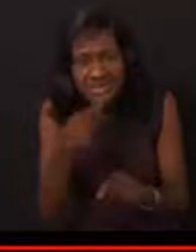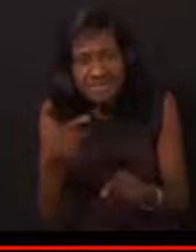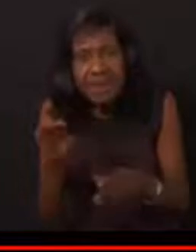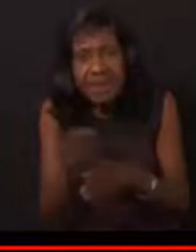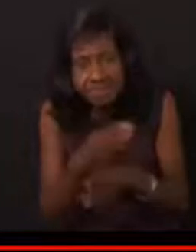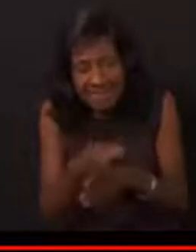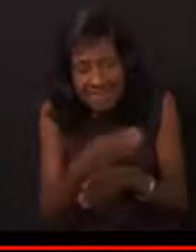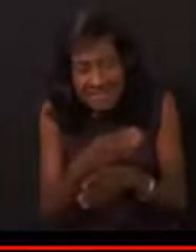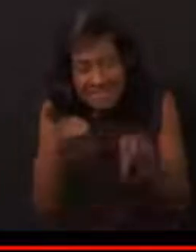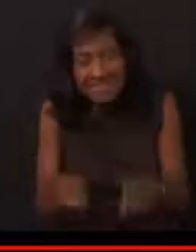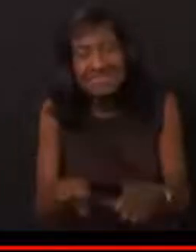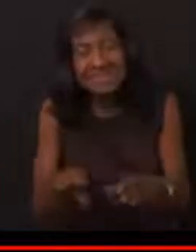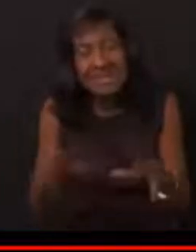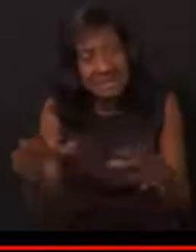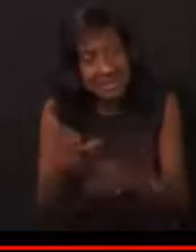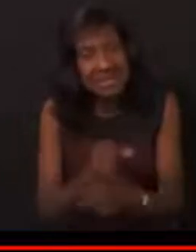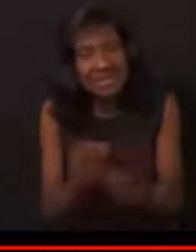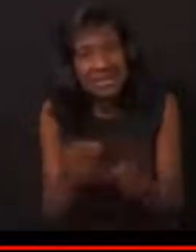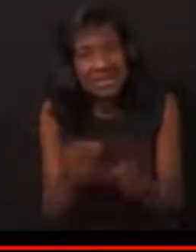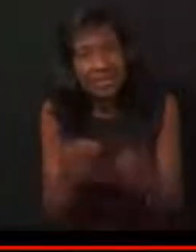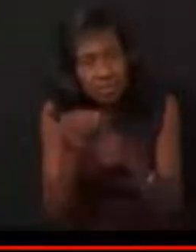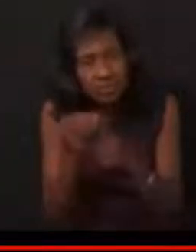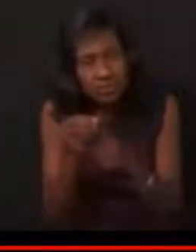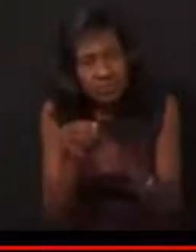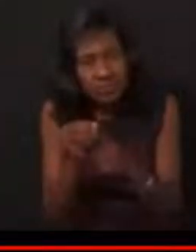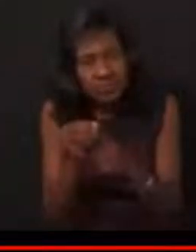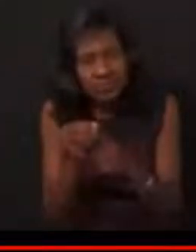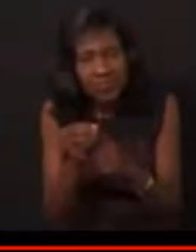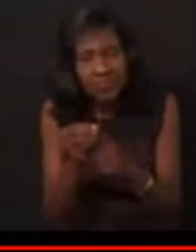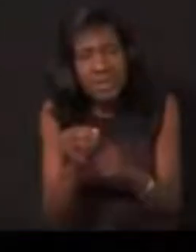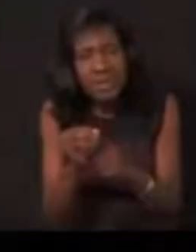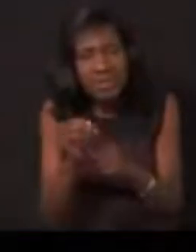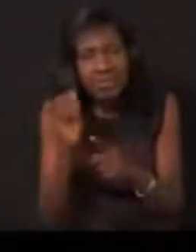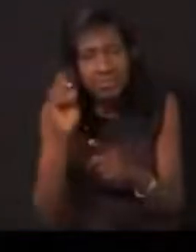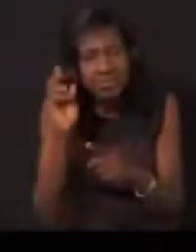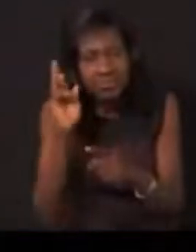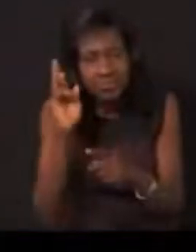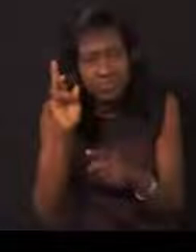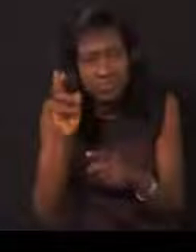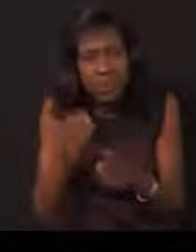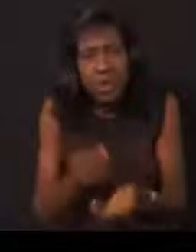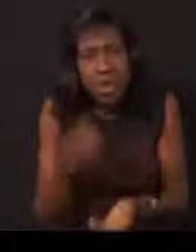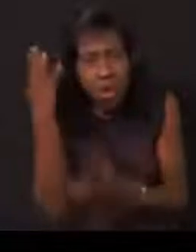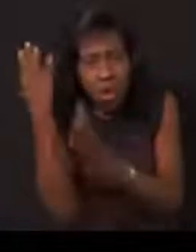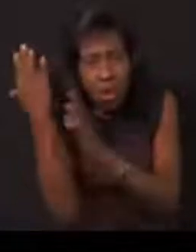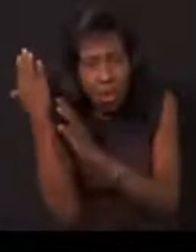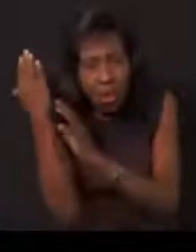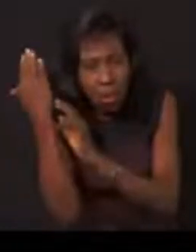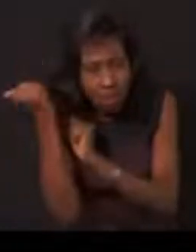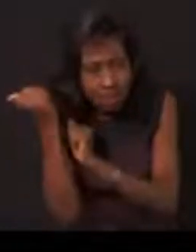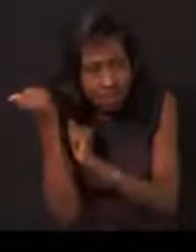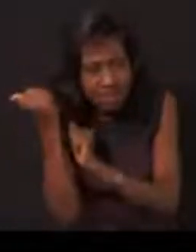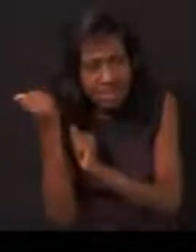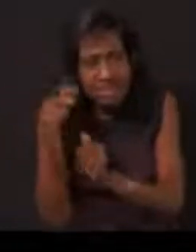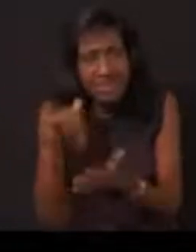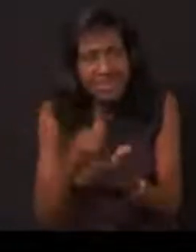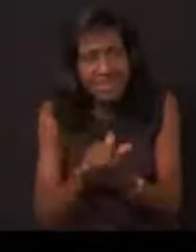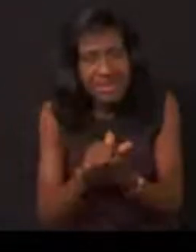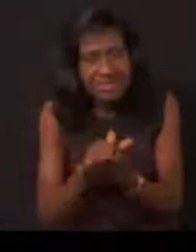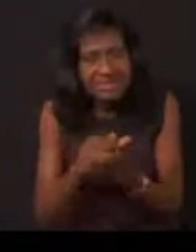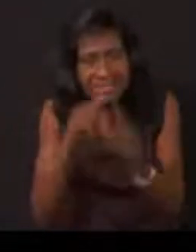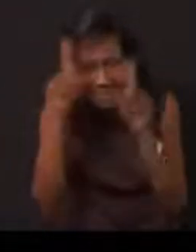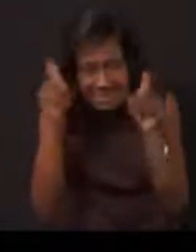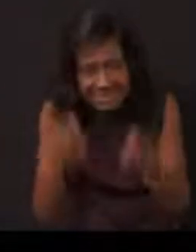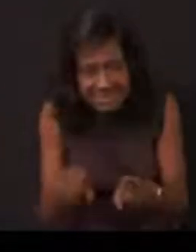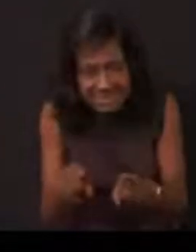of their own COVID strategies. A regular testing regime will hopefully mean an end to long periods of quarantine for those